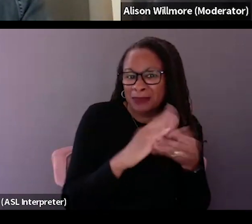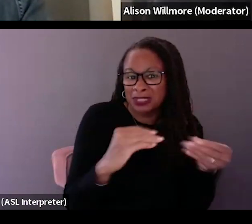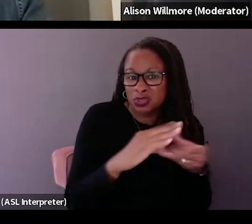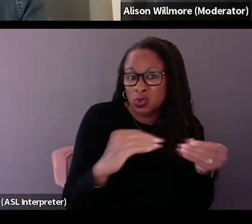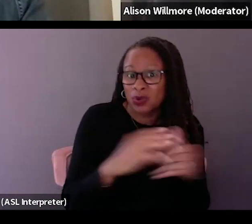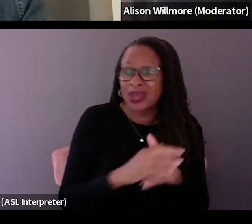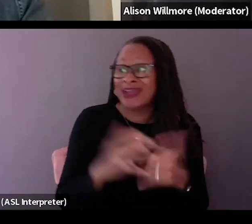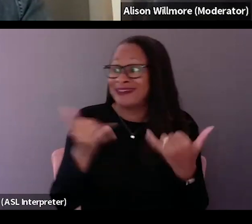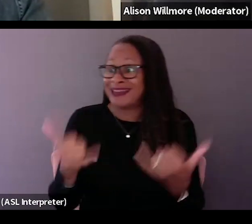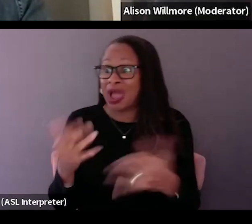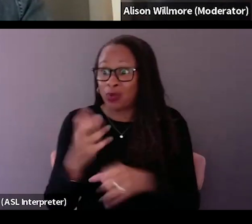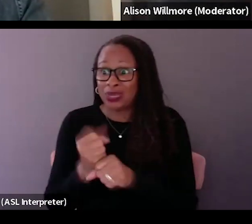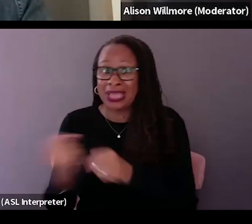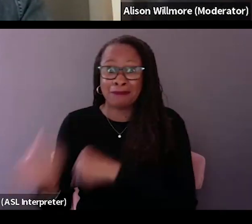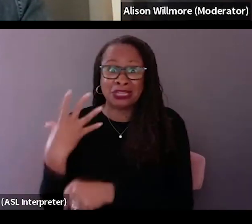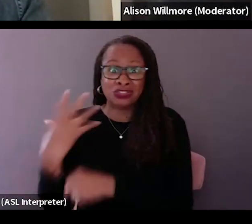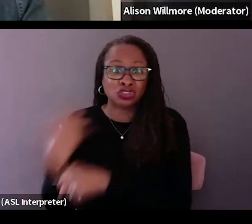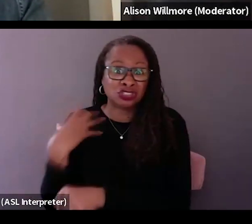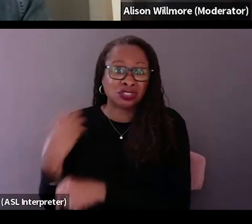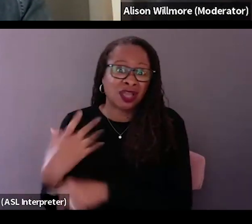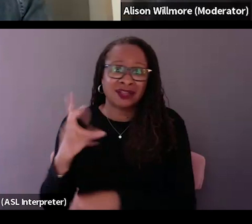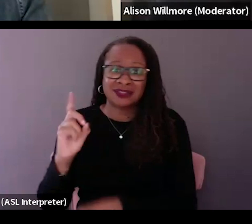documentaries all day long.